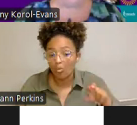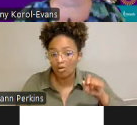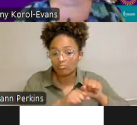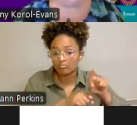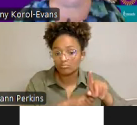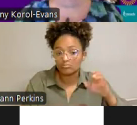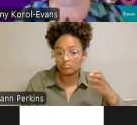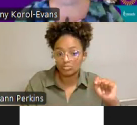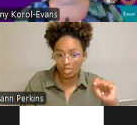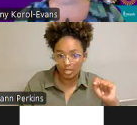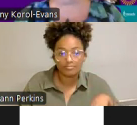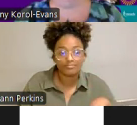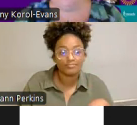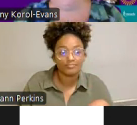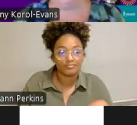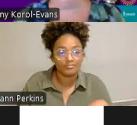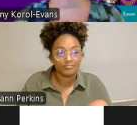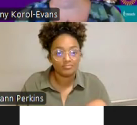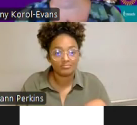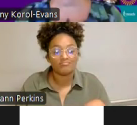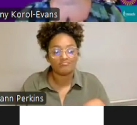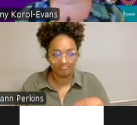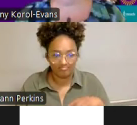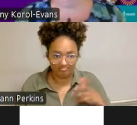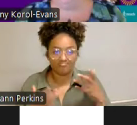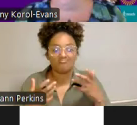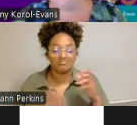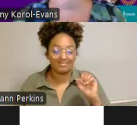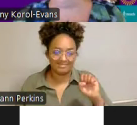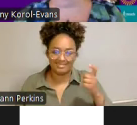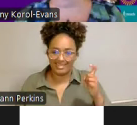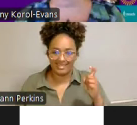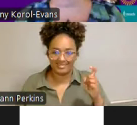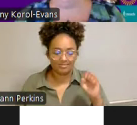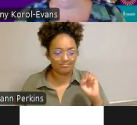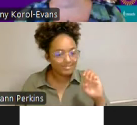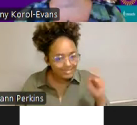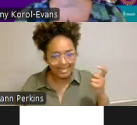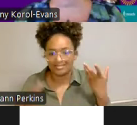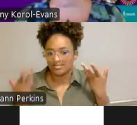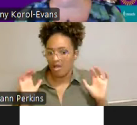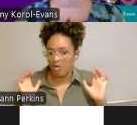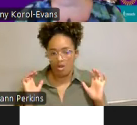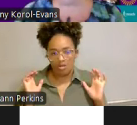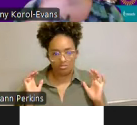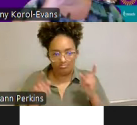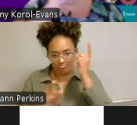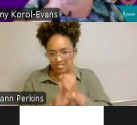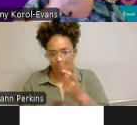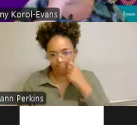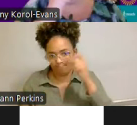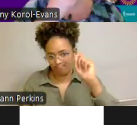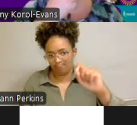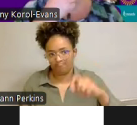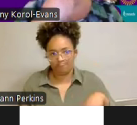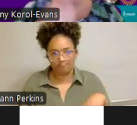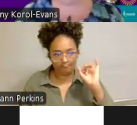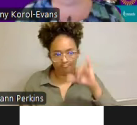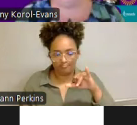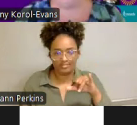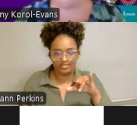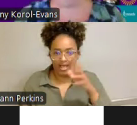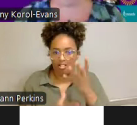playing out. That's still what it is. It's the loss of control. Yep. Thank you, Alexia and Kelly. Anxiety, says